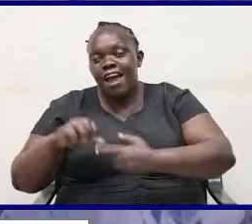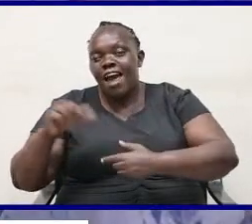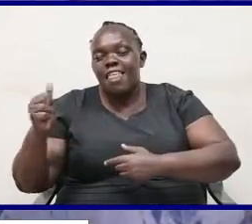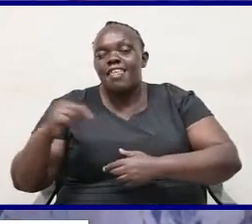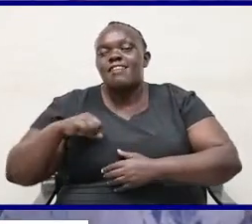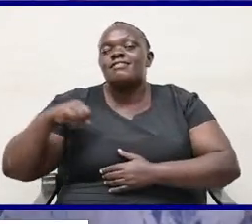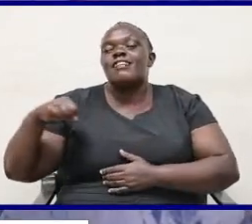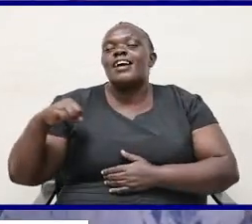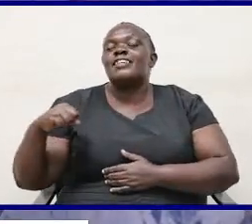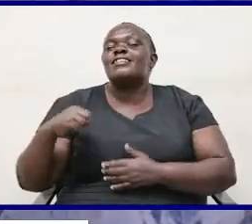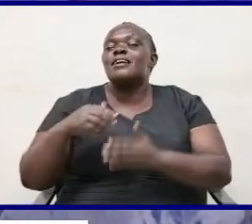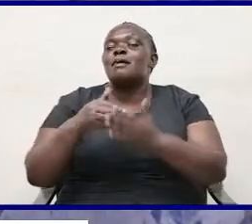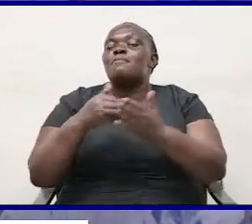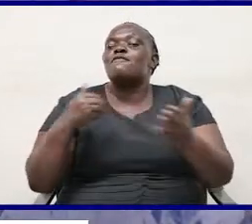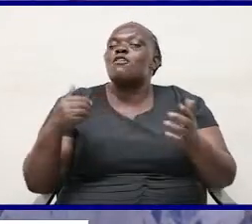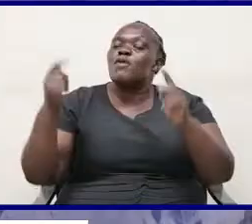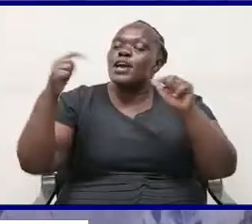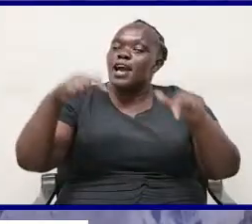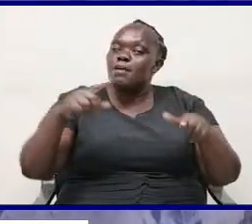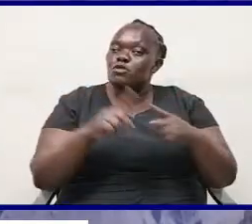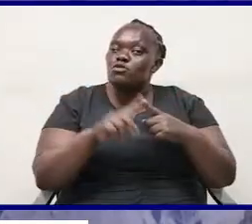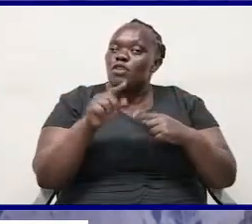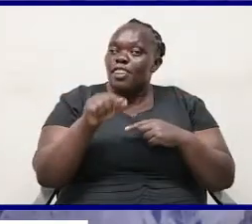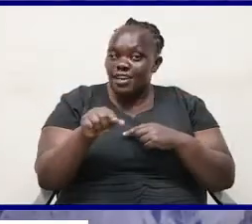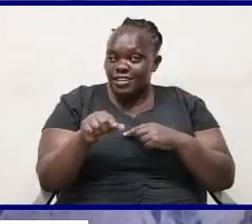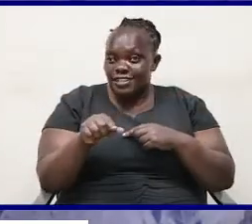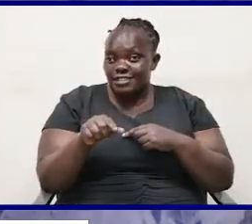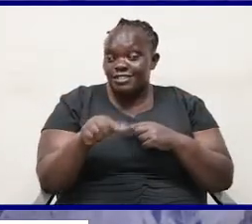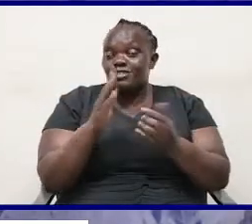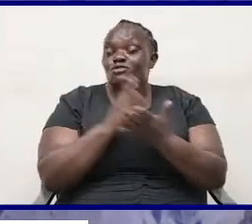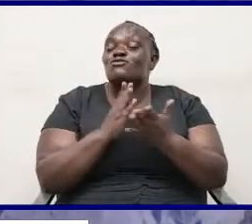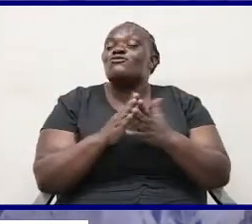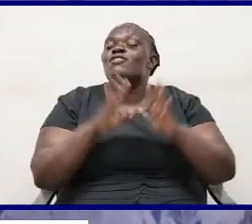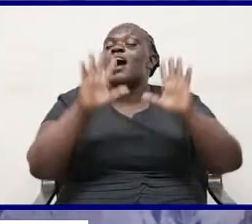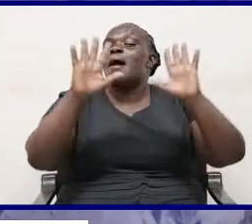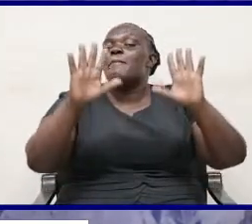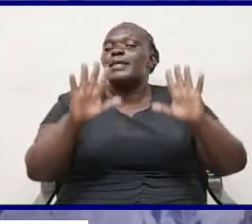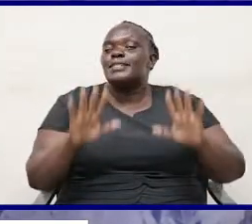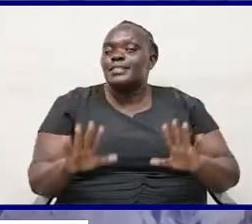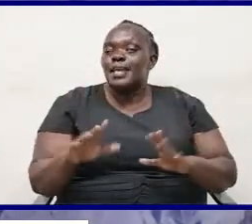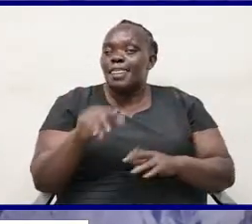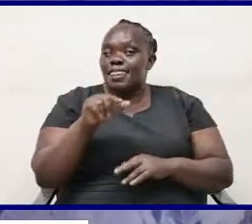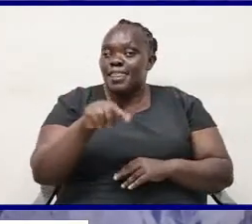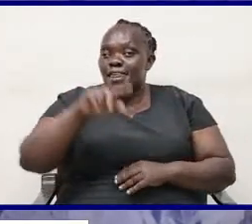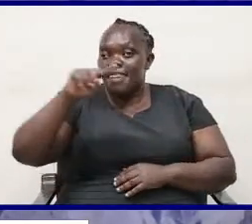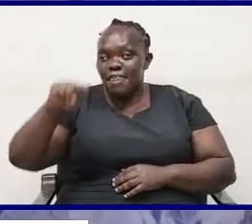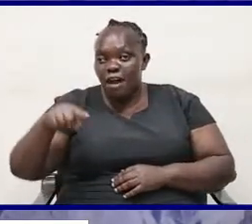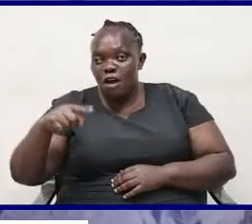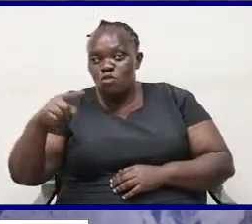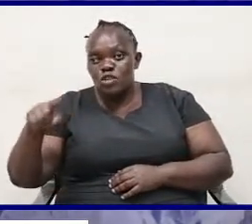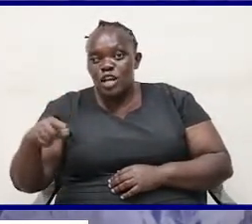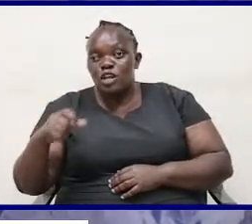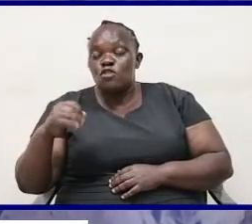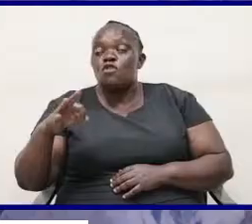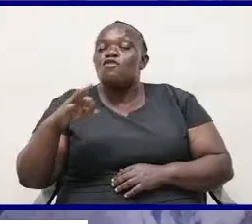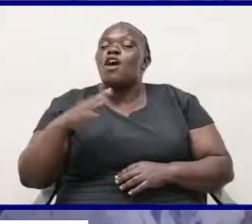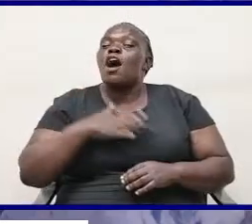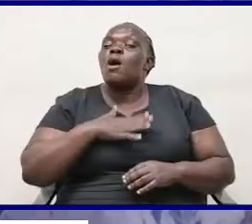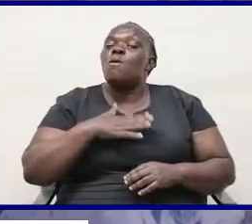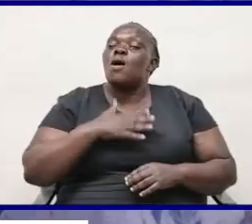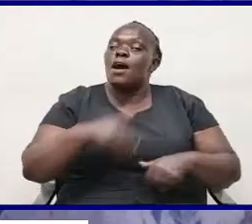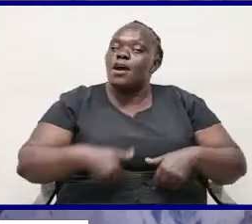other side. But before we come to that, it is extremely amazing that thousands of our